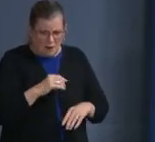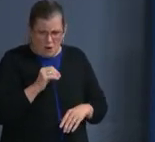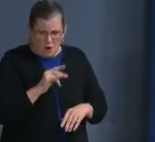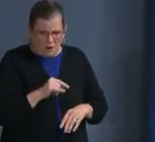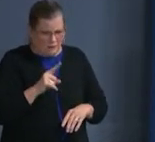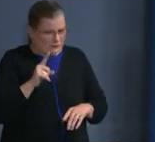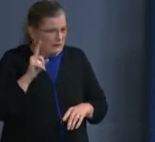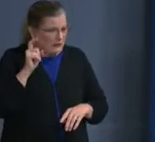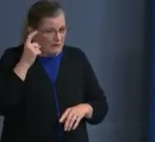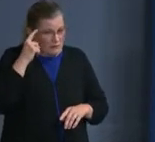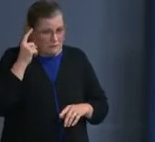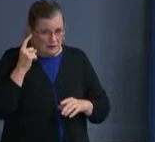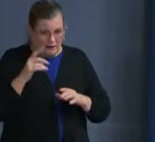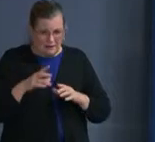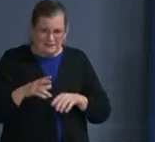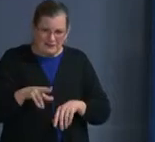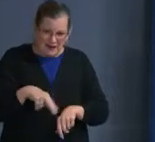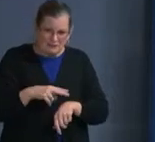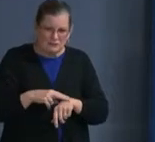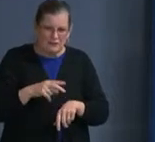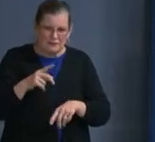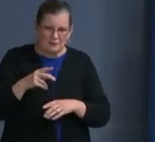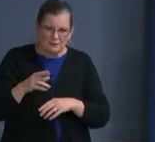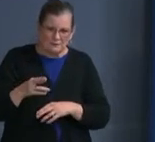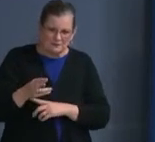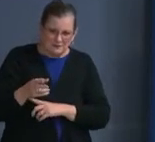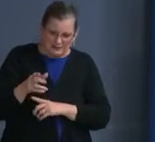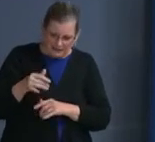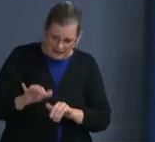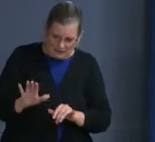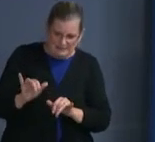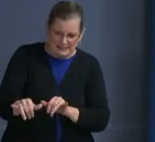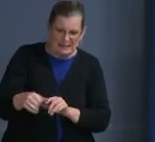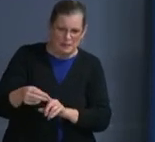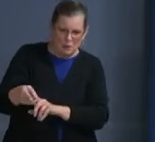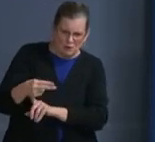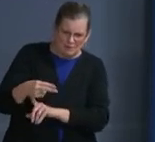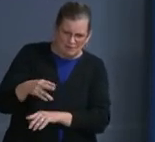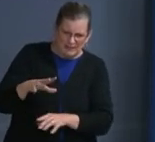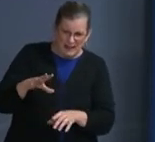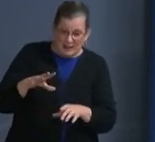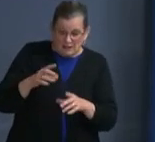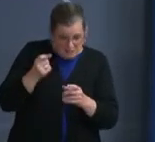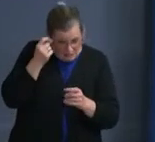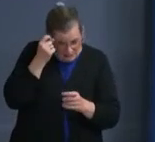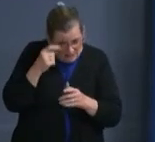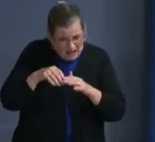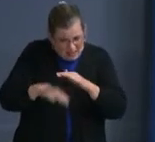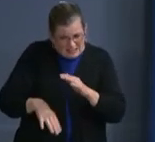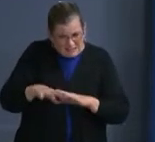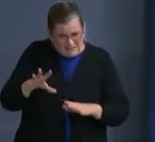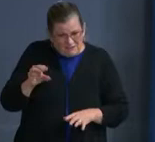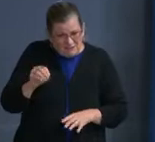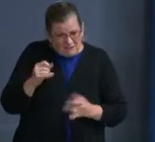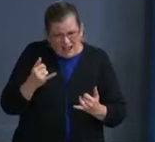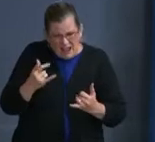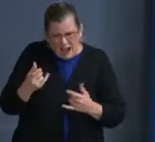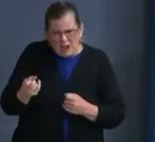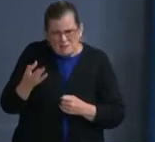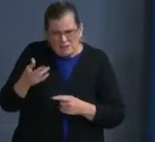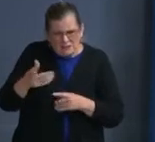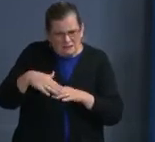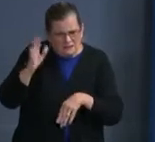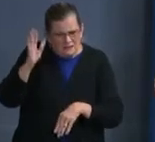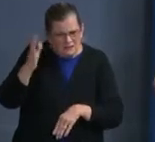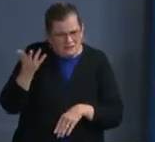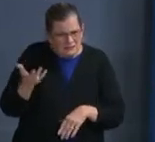will be allowed to meet in hotels less than 50. So why do this now?